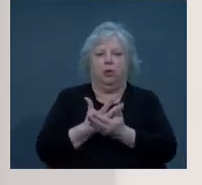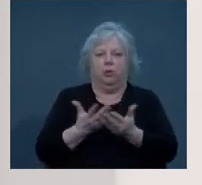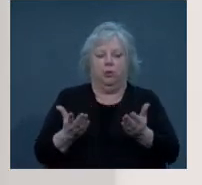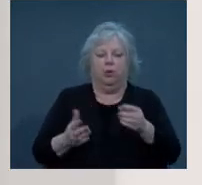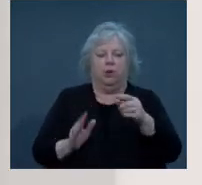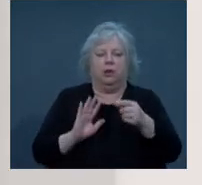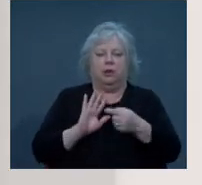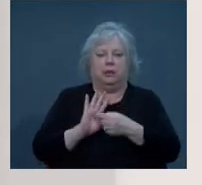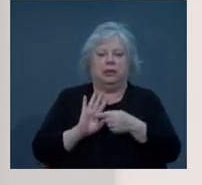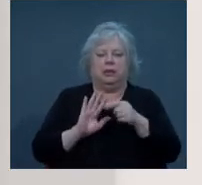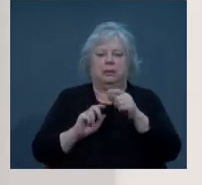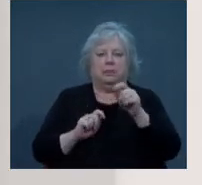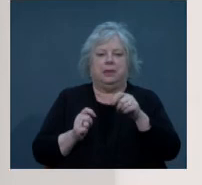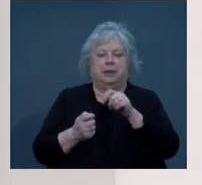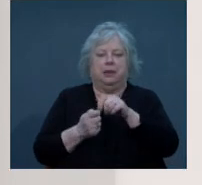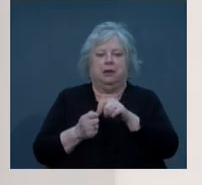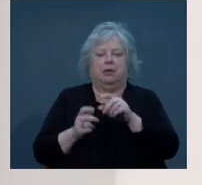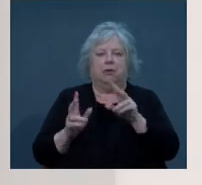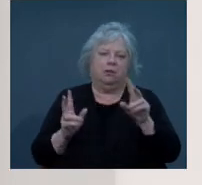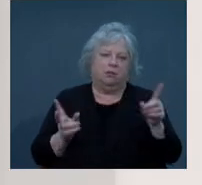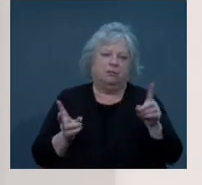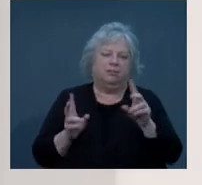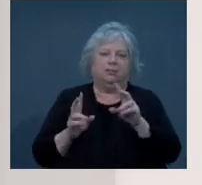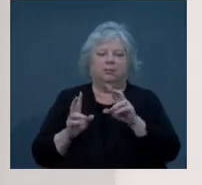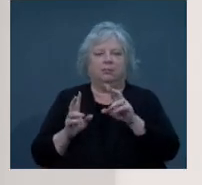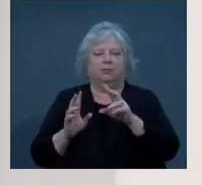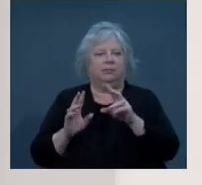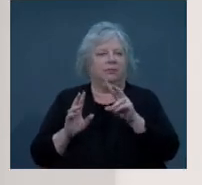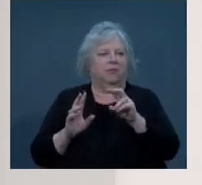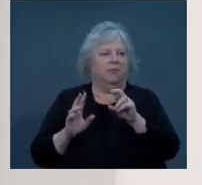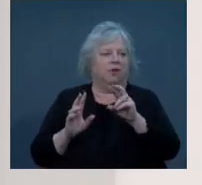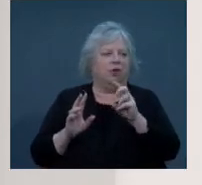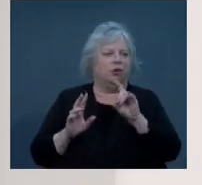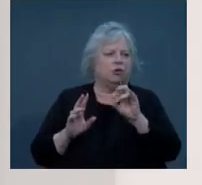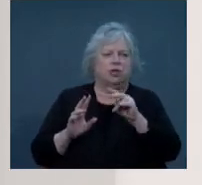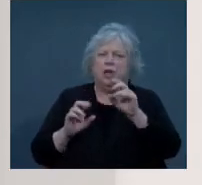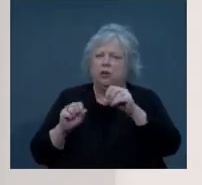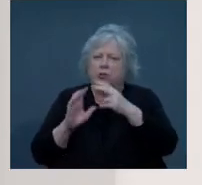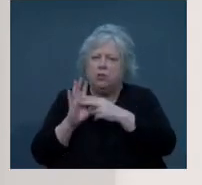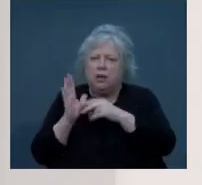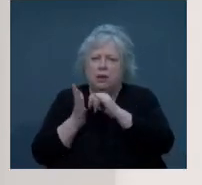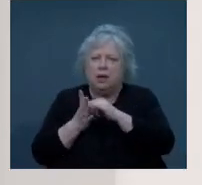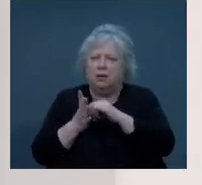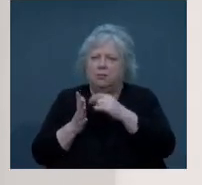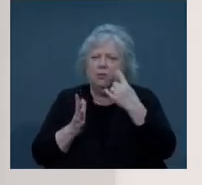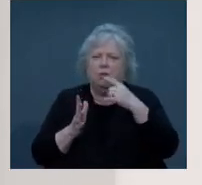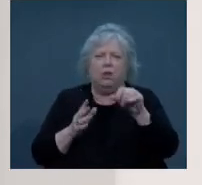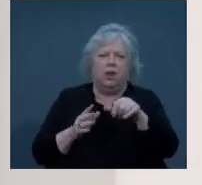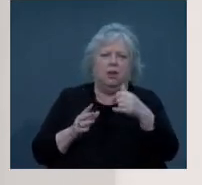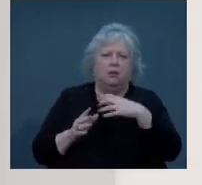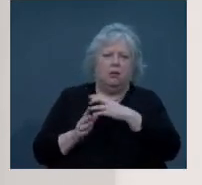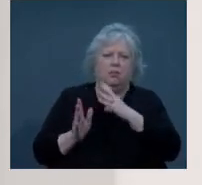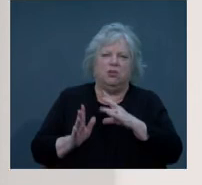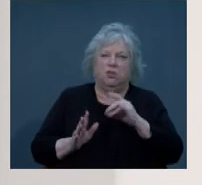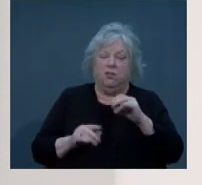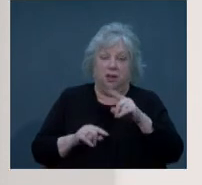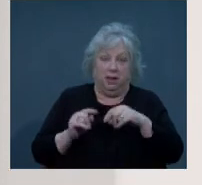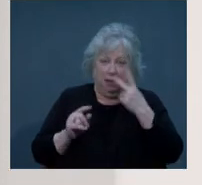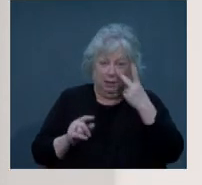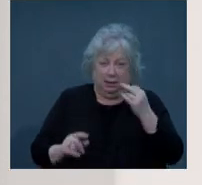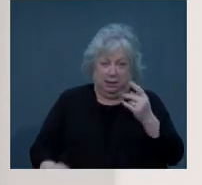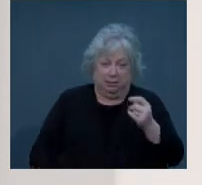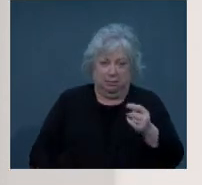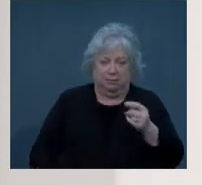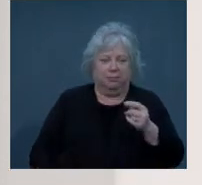This particular version's, if you can, would you go ahead and read that for someone? Read that for the rest of the commissioners if they can't.